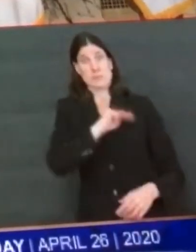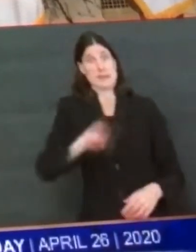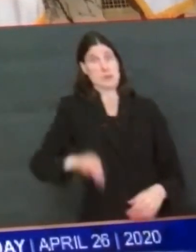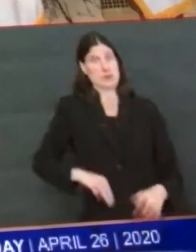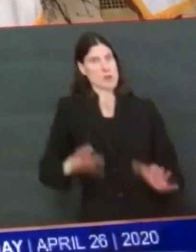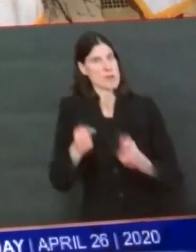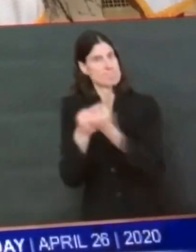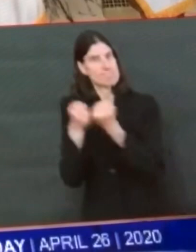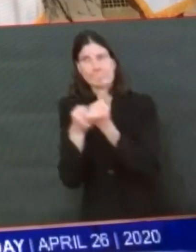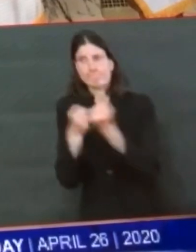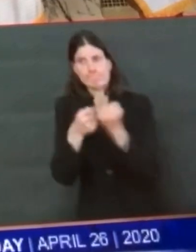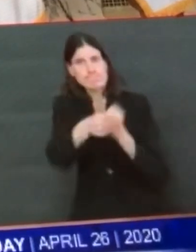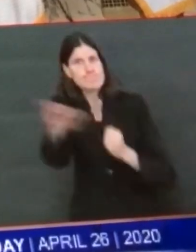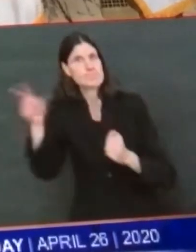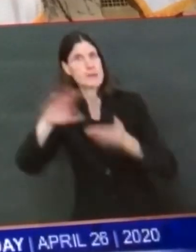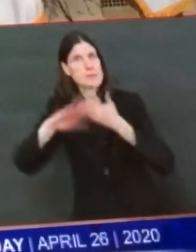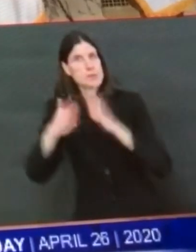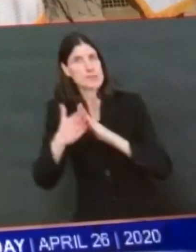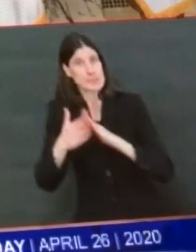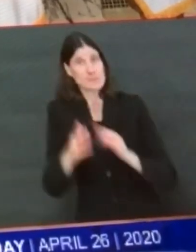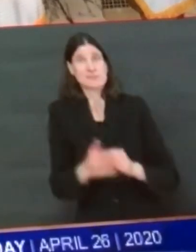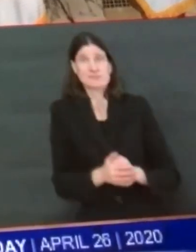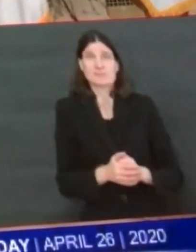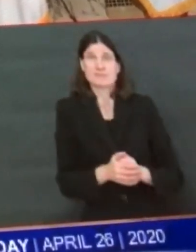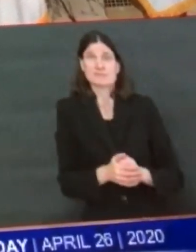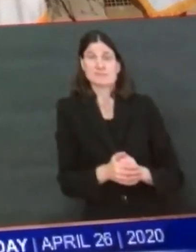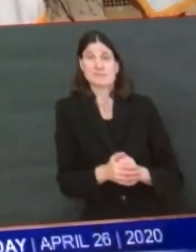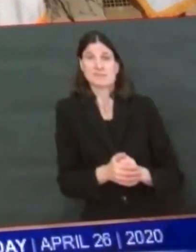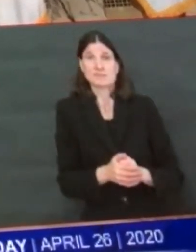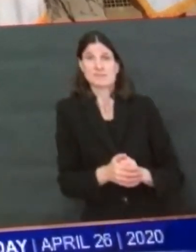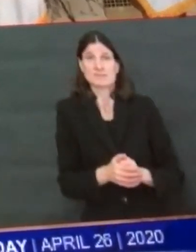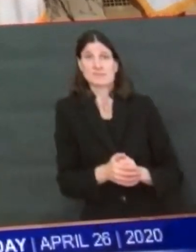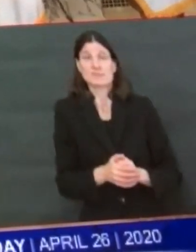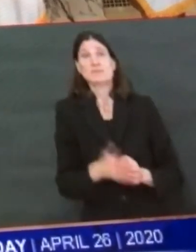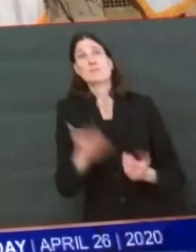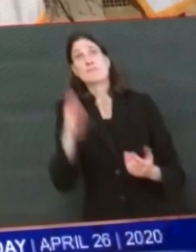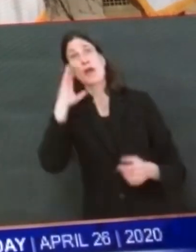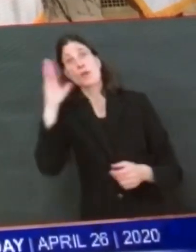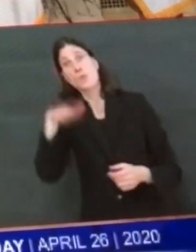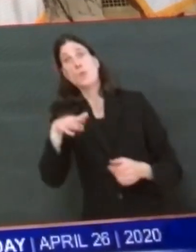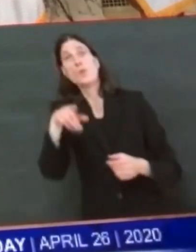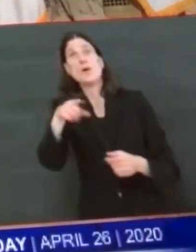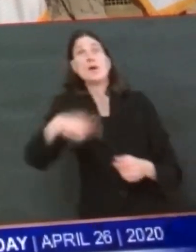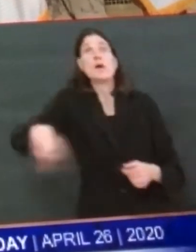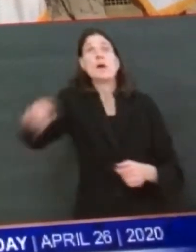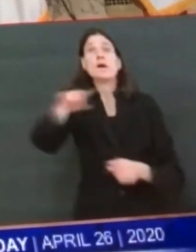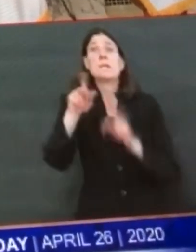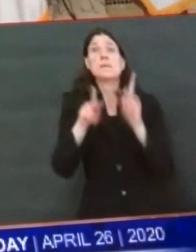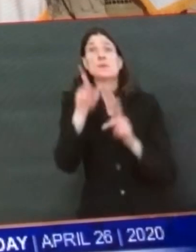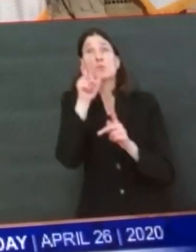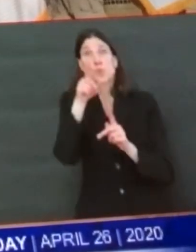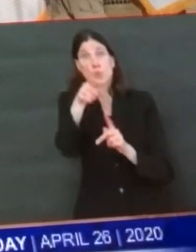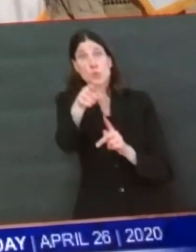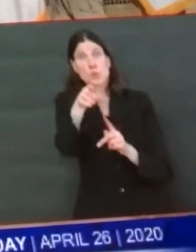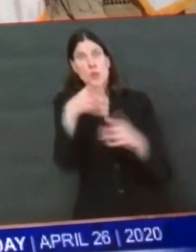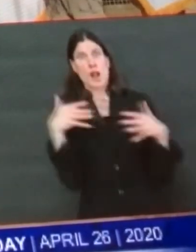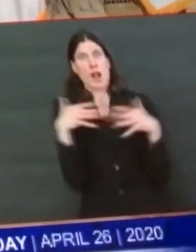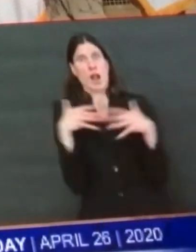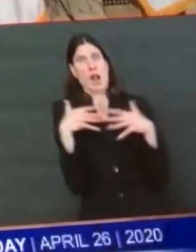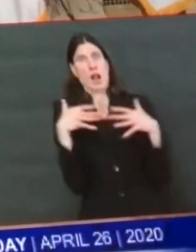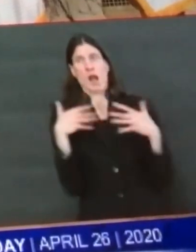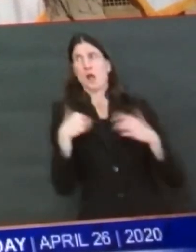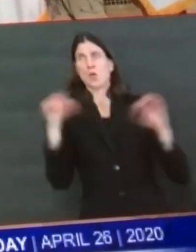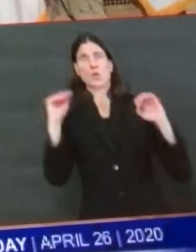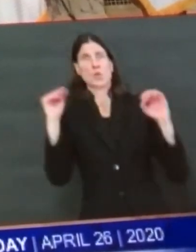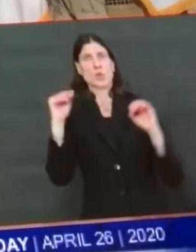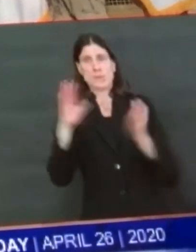ideas. I do want to say a few things about this. I know there is fear in the undocumented community, and I understand that.